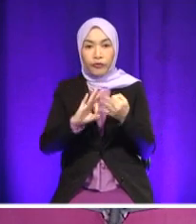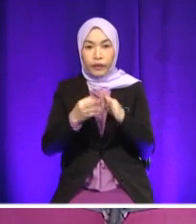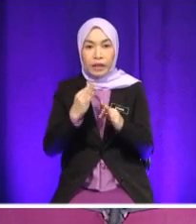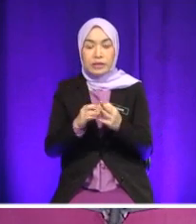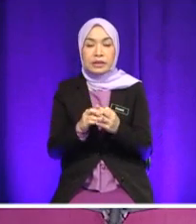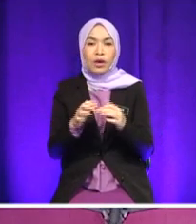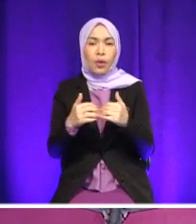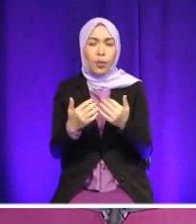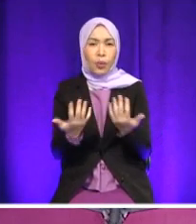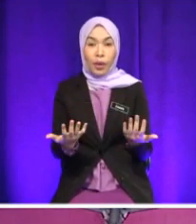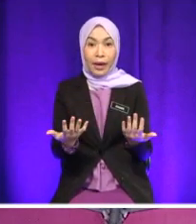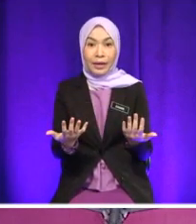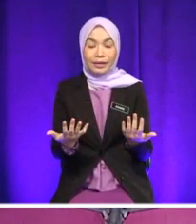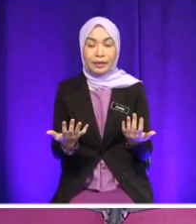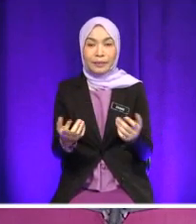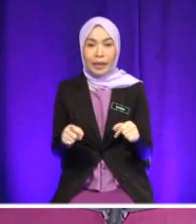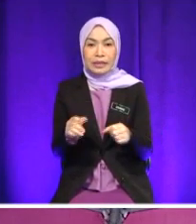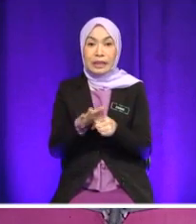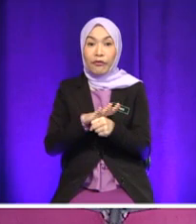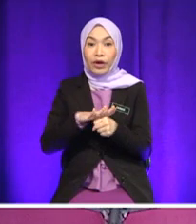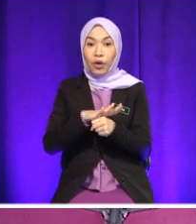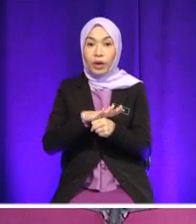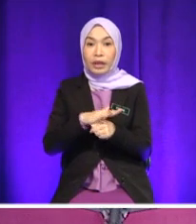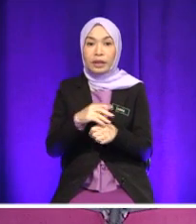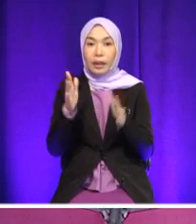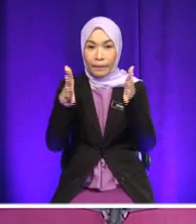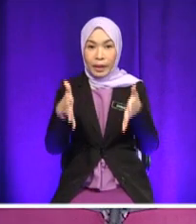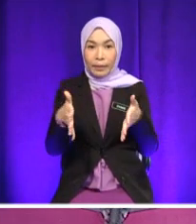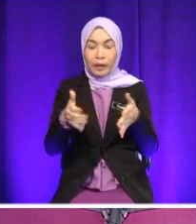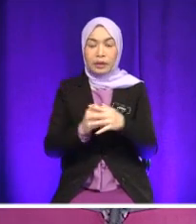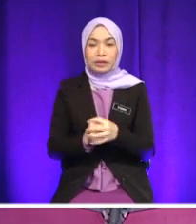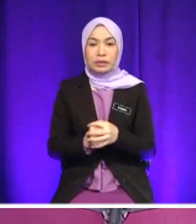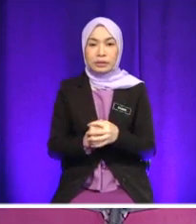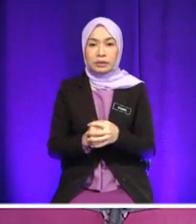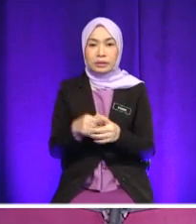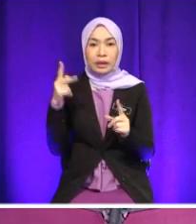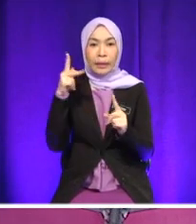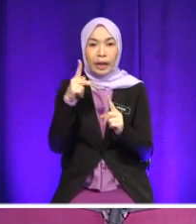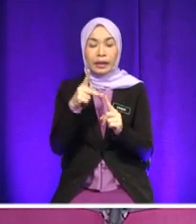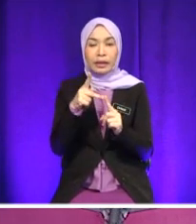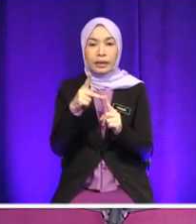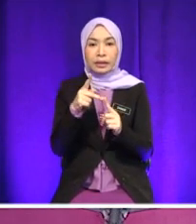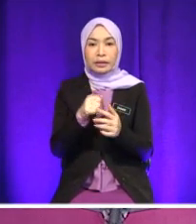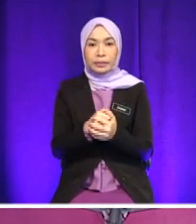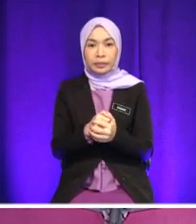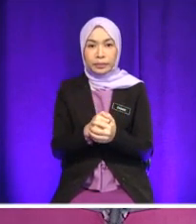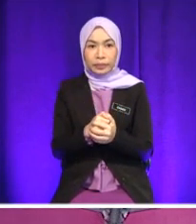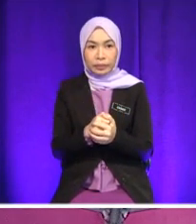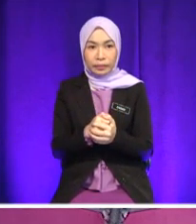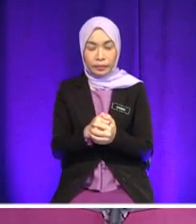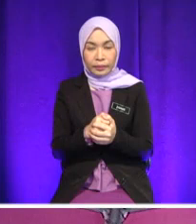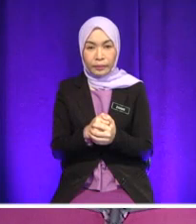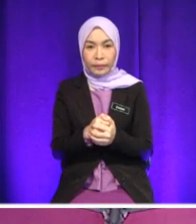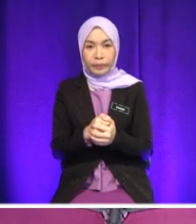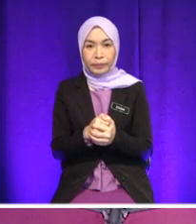invite local people to her launch party, right? And then if, let's say, you agree